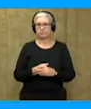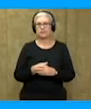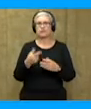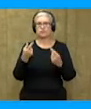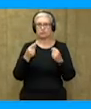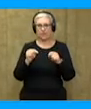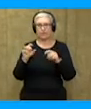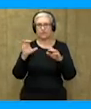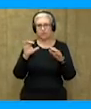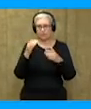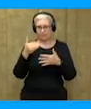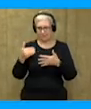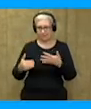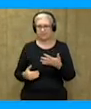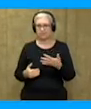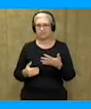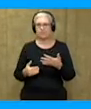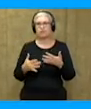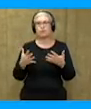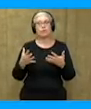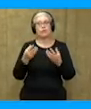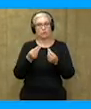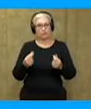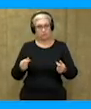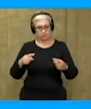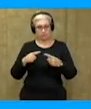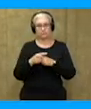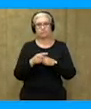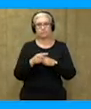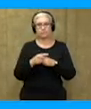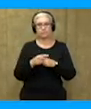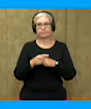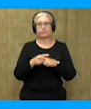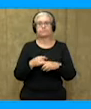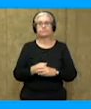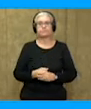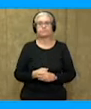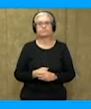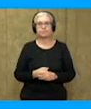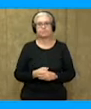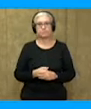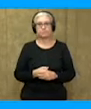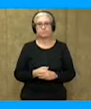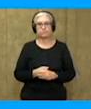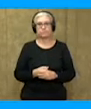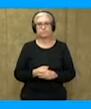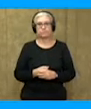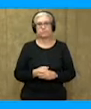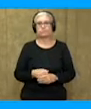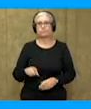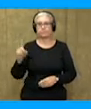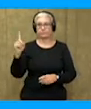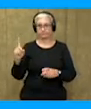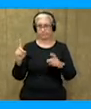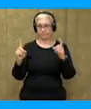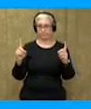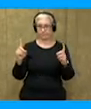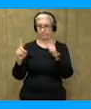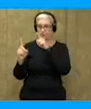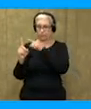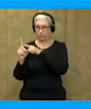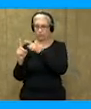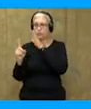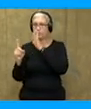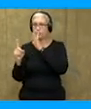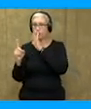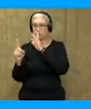do these when you decide that you're going to resolve this conflict, because it can make a big difference, okay? The first thing is one person